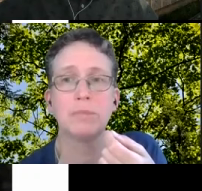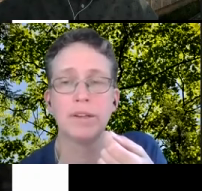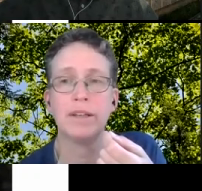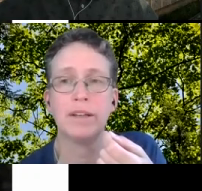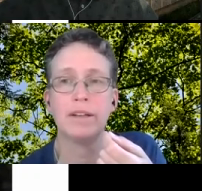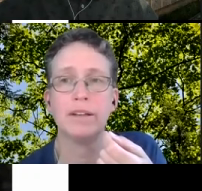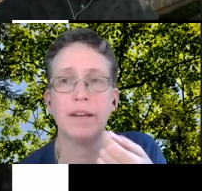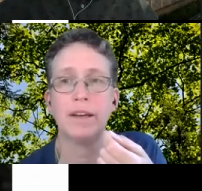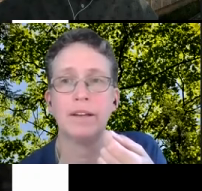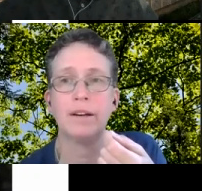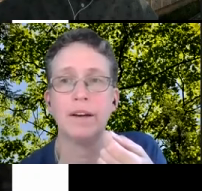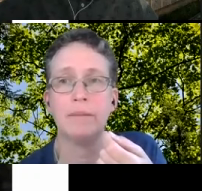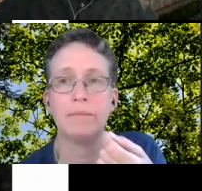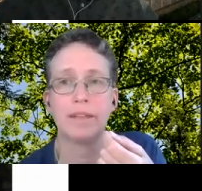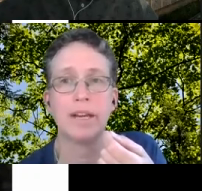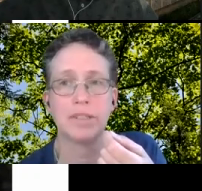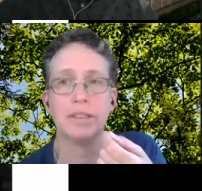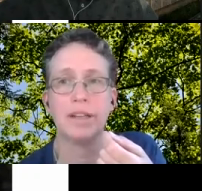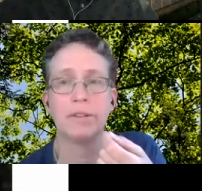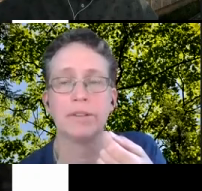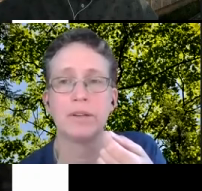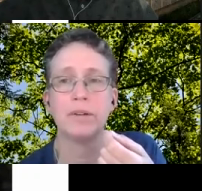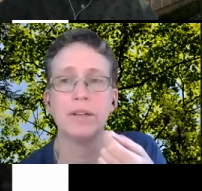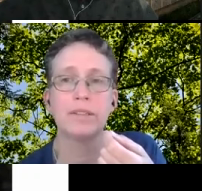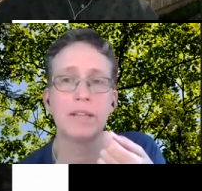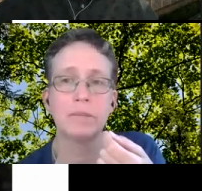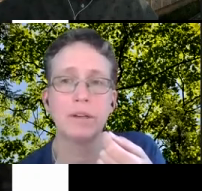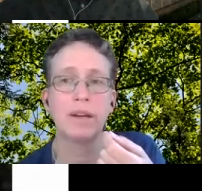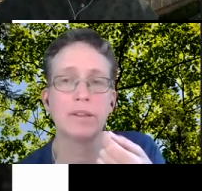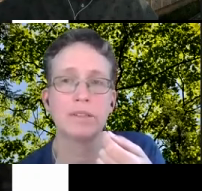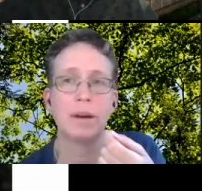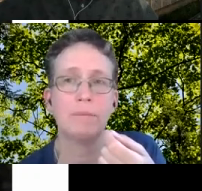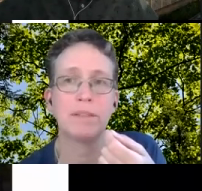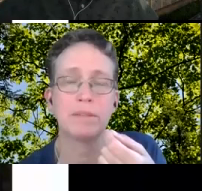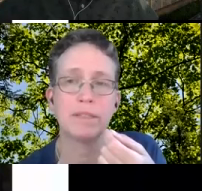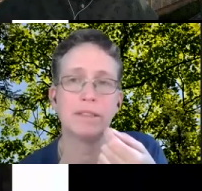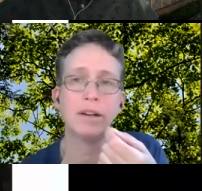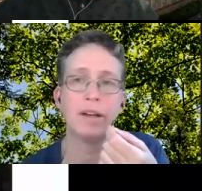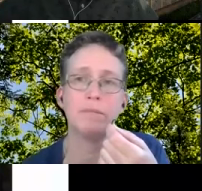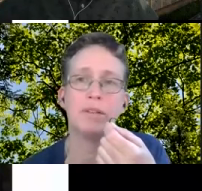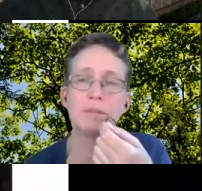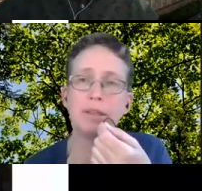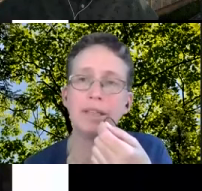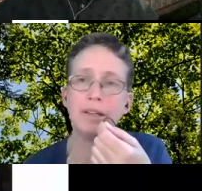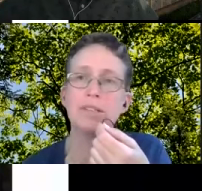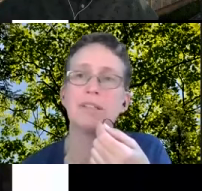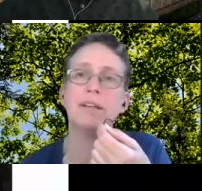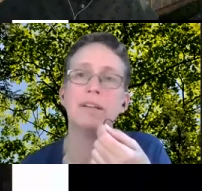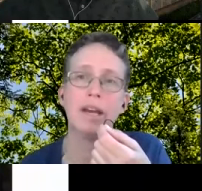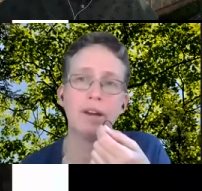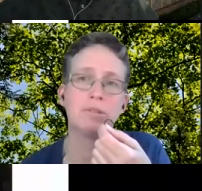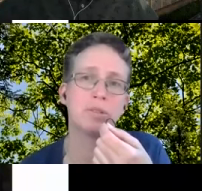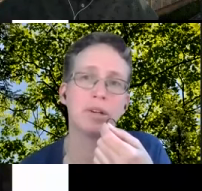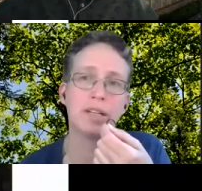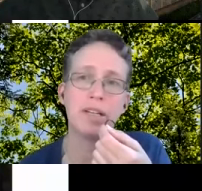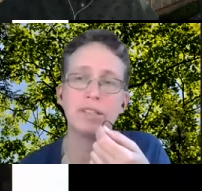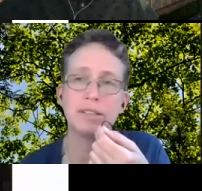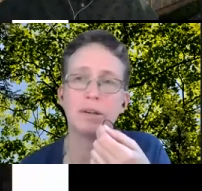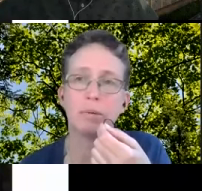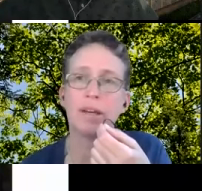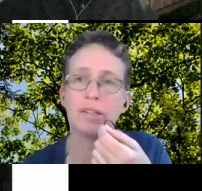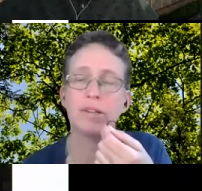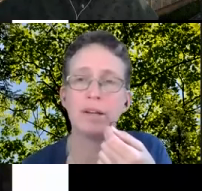much more than at the national level. So that's one of my causes for optimism, is that there are a lot of municipal leaders and grassroots